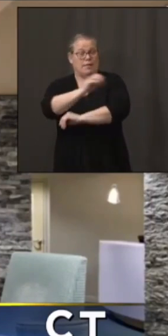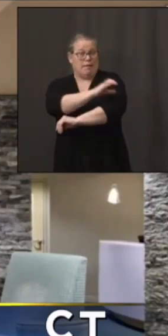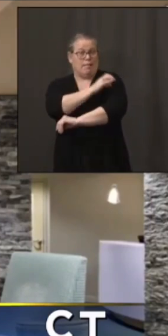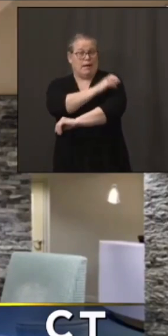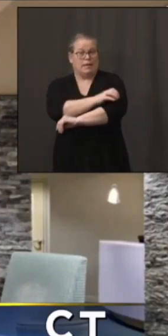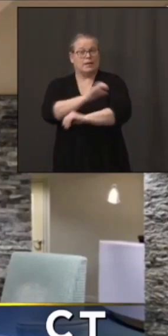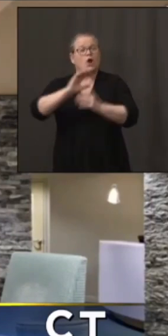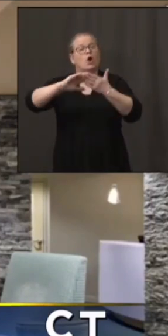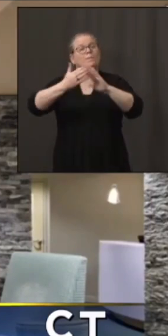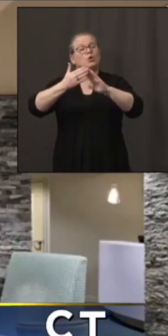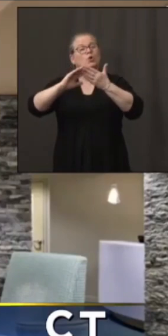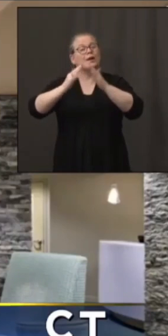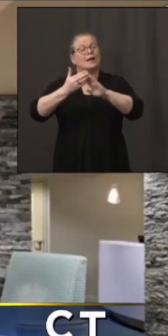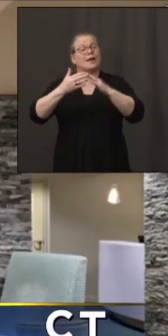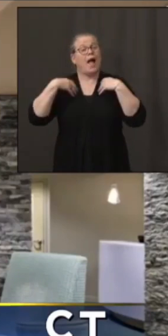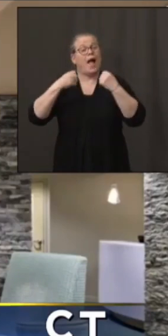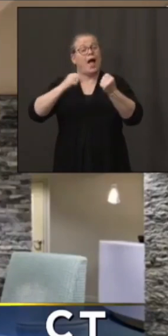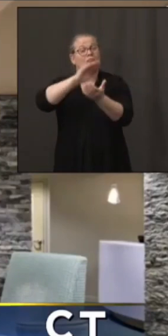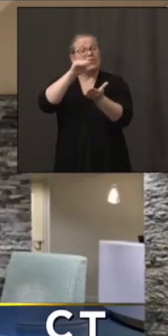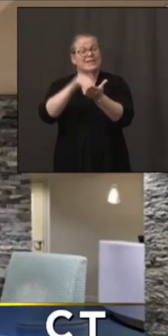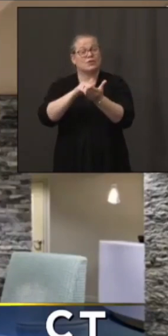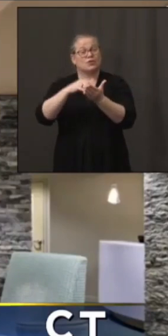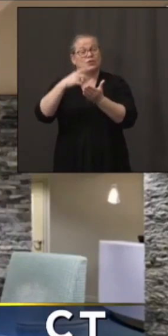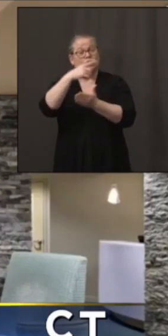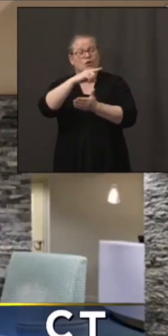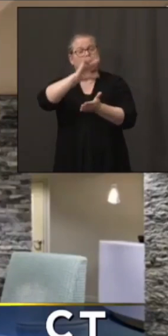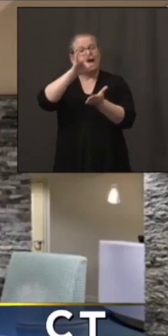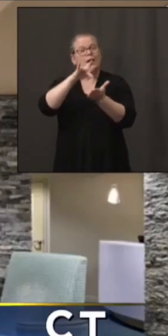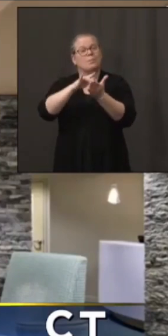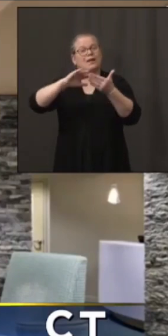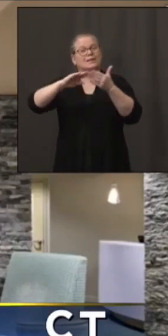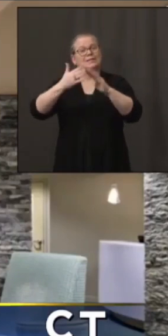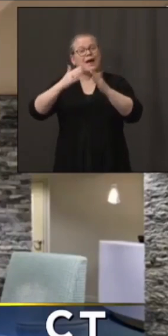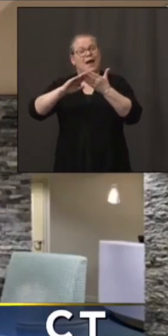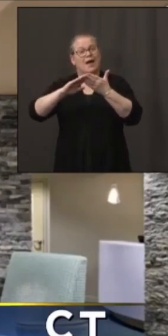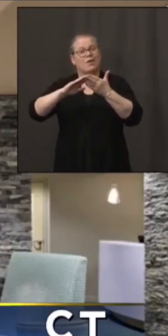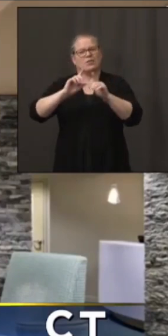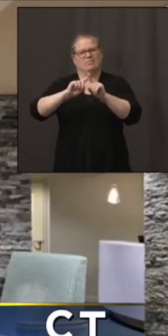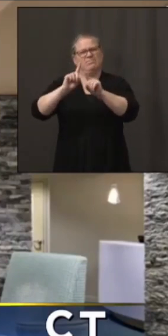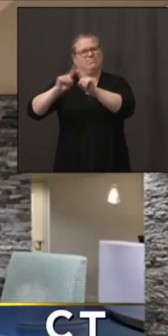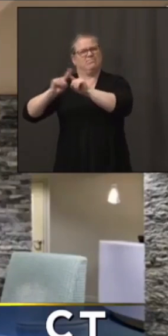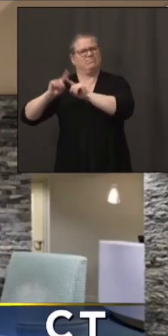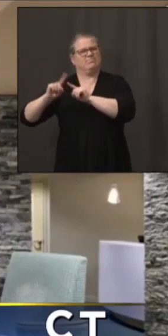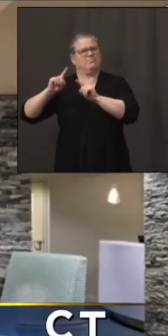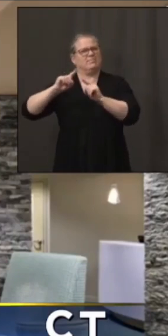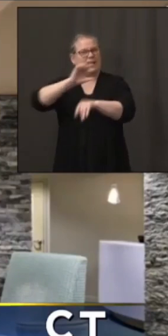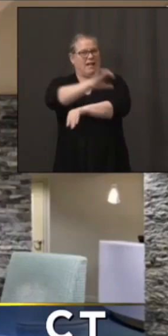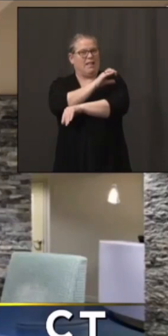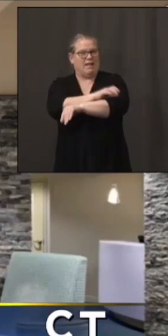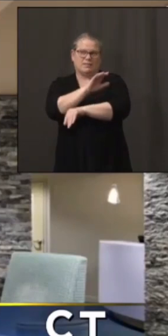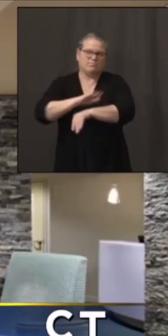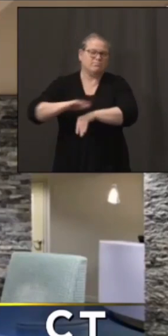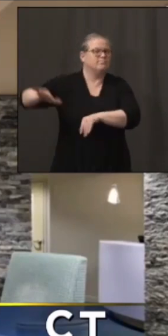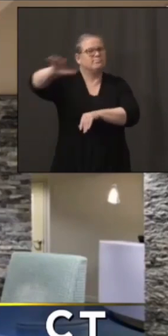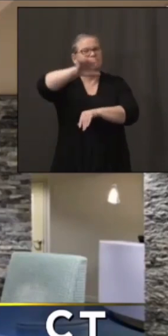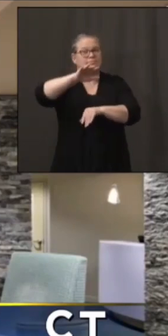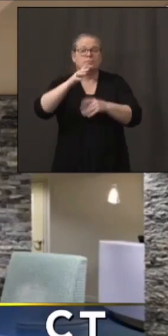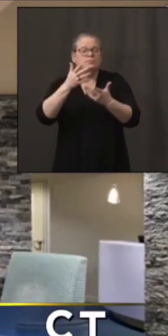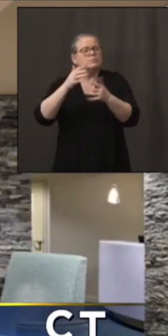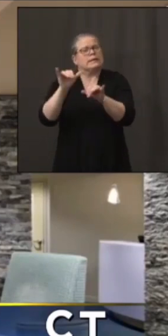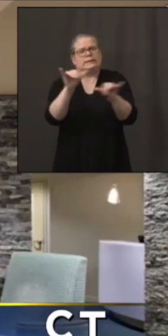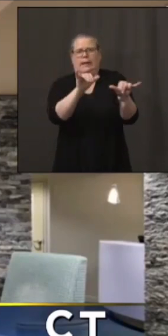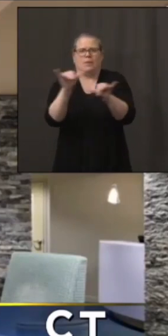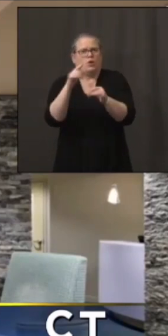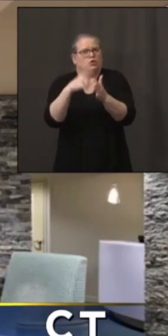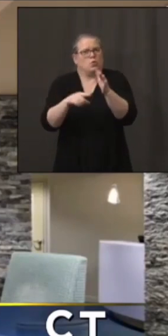Community Health Center based in Middletown and their network of centers throughout the state. They're doing things very similar to what I described. Each of